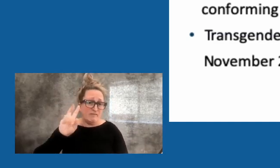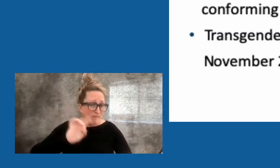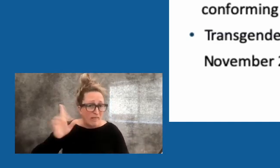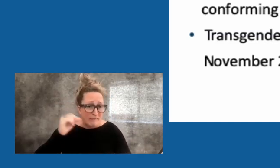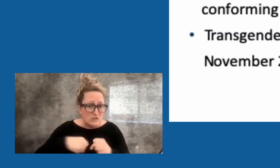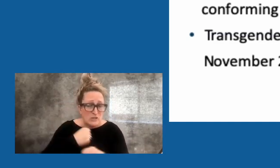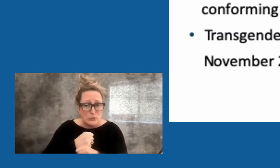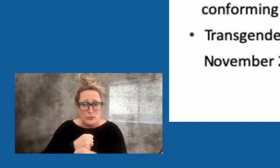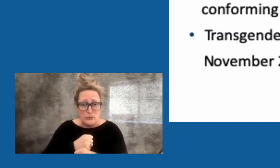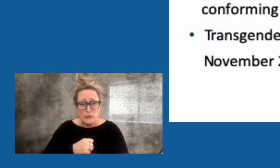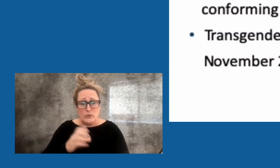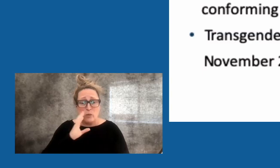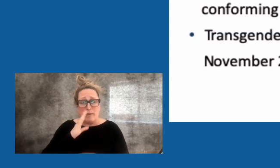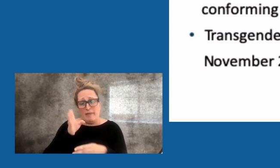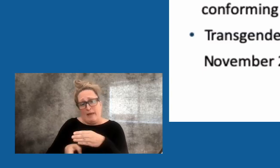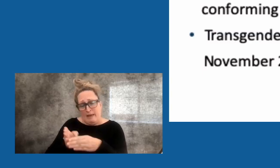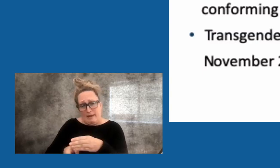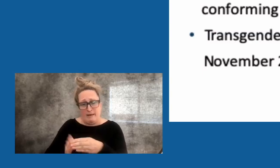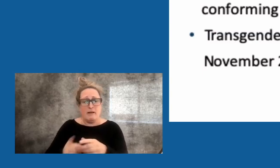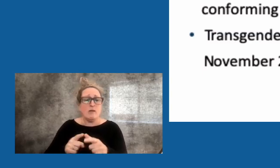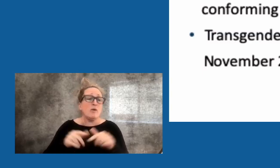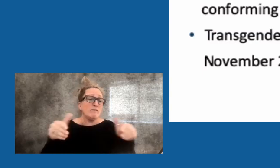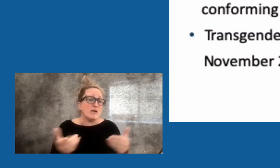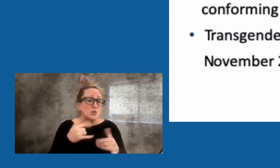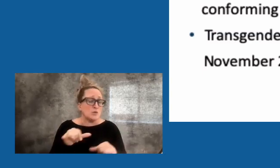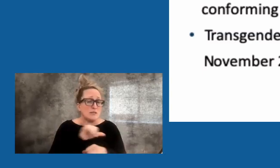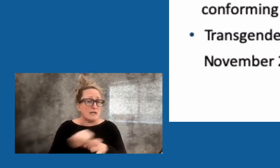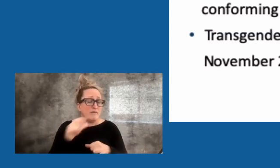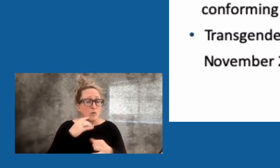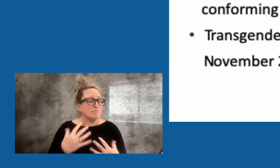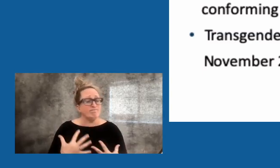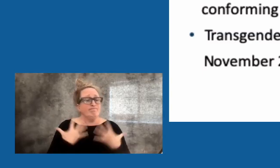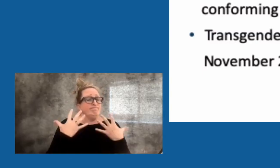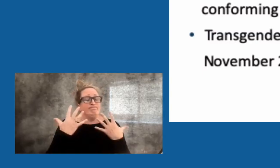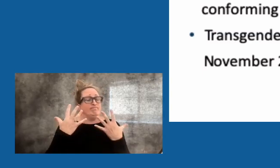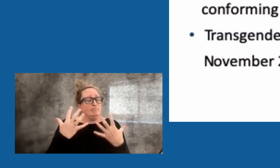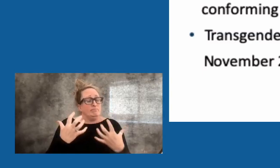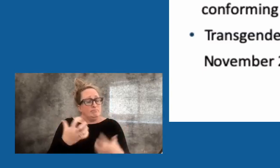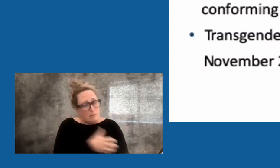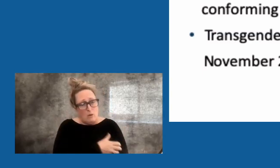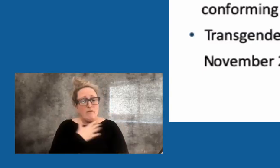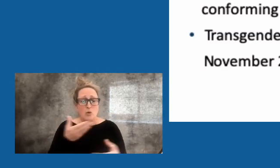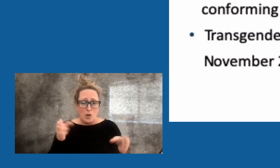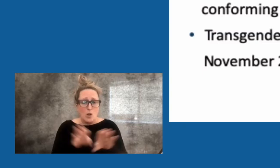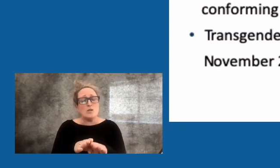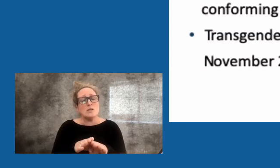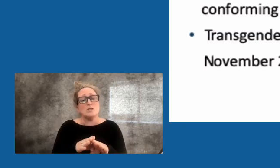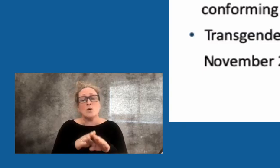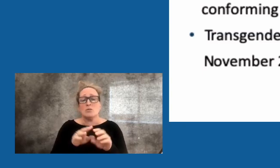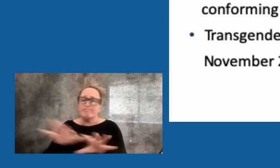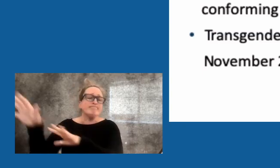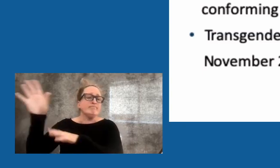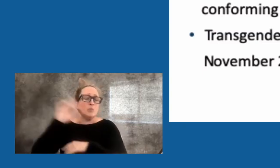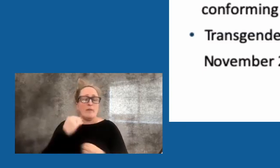year. That will be at the very end. And then we're going to invite everybody to stay for a very uplifting, powerful closing. So we're going to send everybody out with